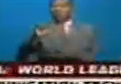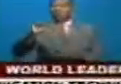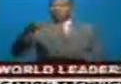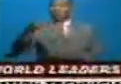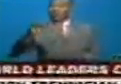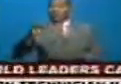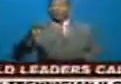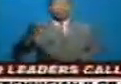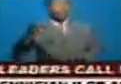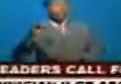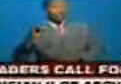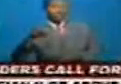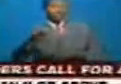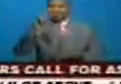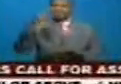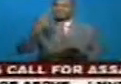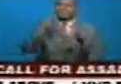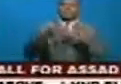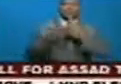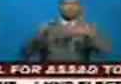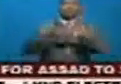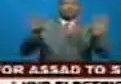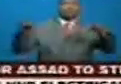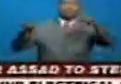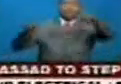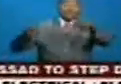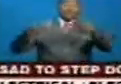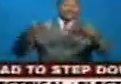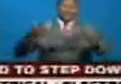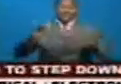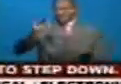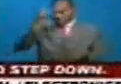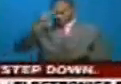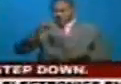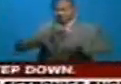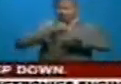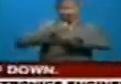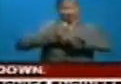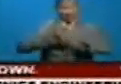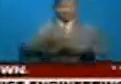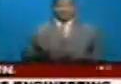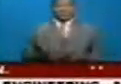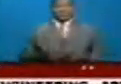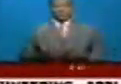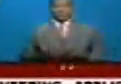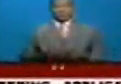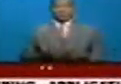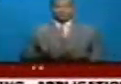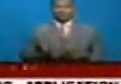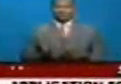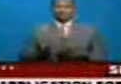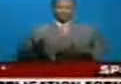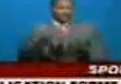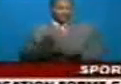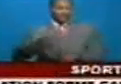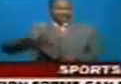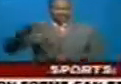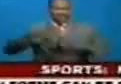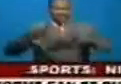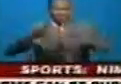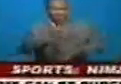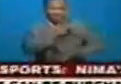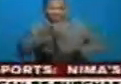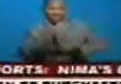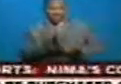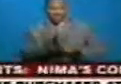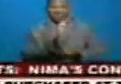also in Ho. Among the stands he visited were those of the Ministry of Defense, the Ghana Highway Authority,